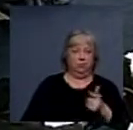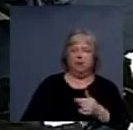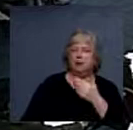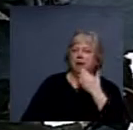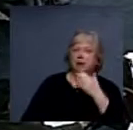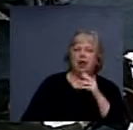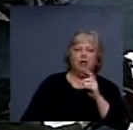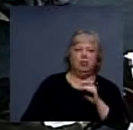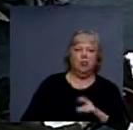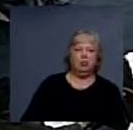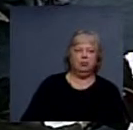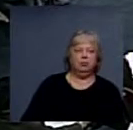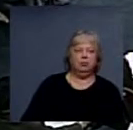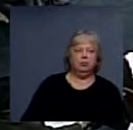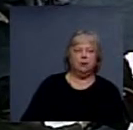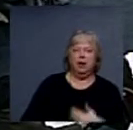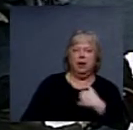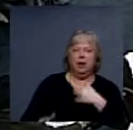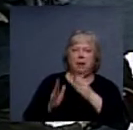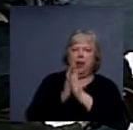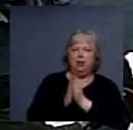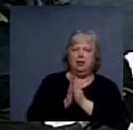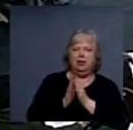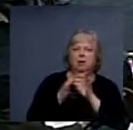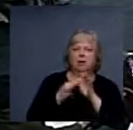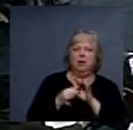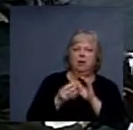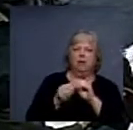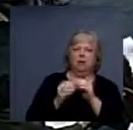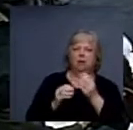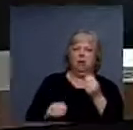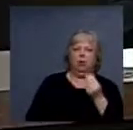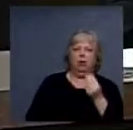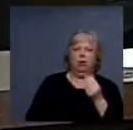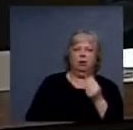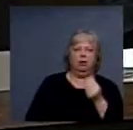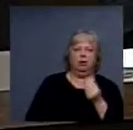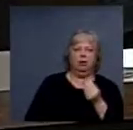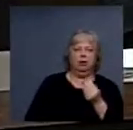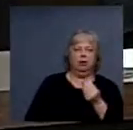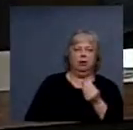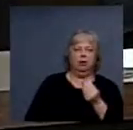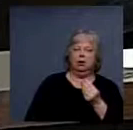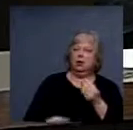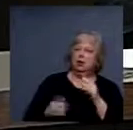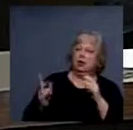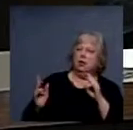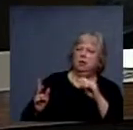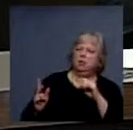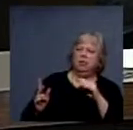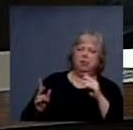Thank you, Mayor. I'm asking about number 14. Mr. Moore, what is this?